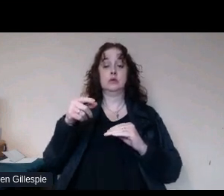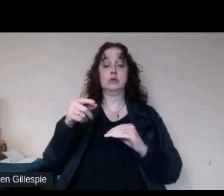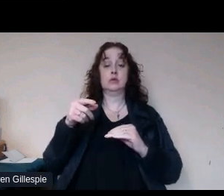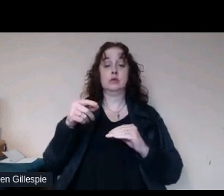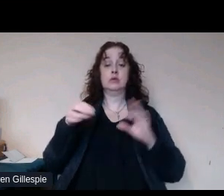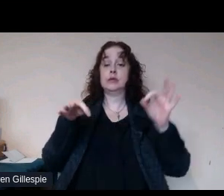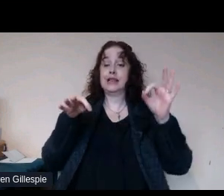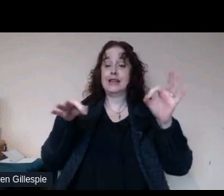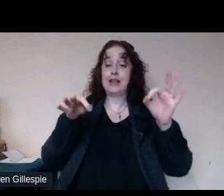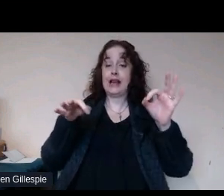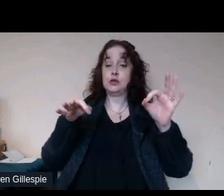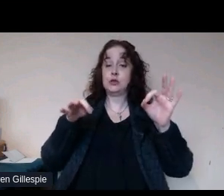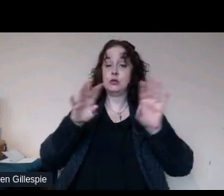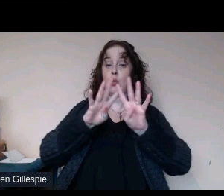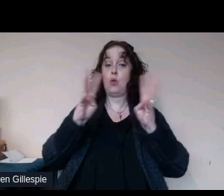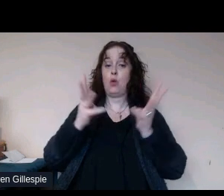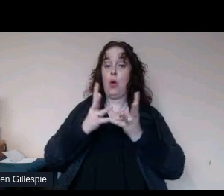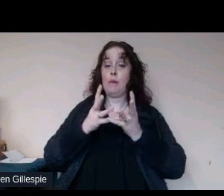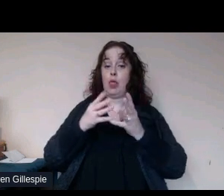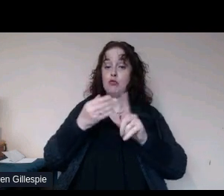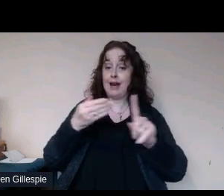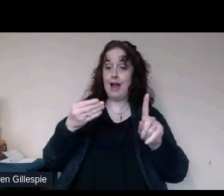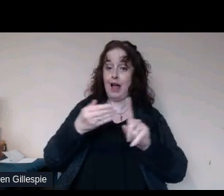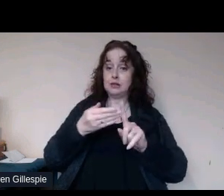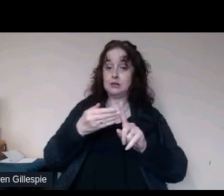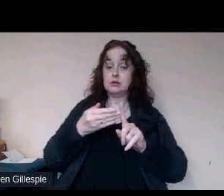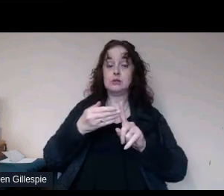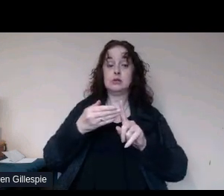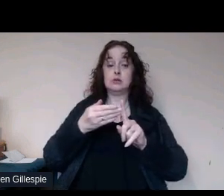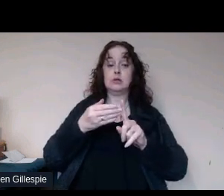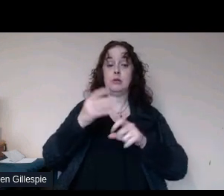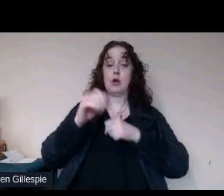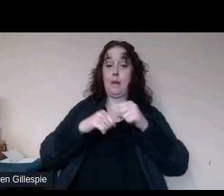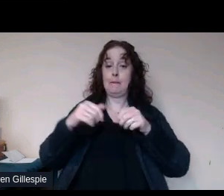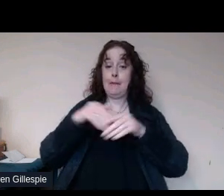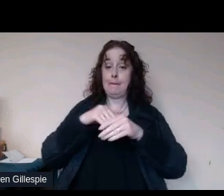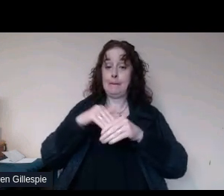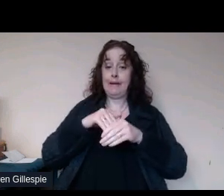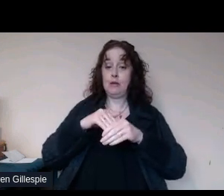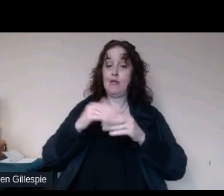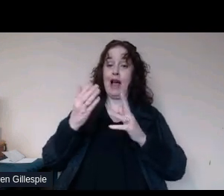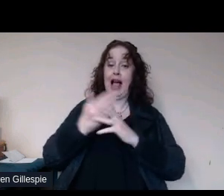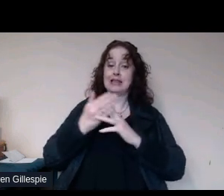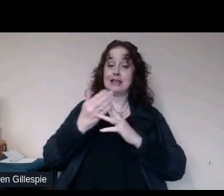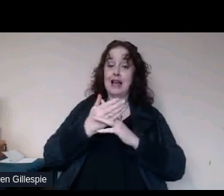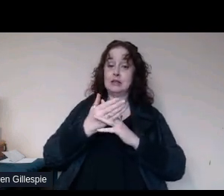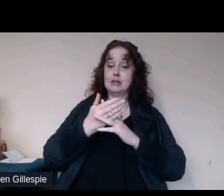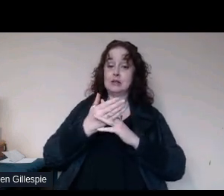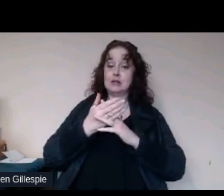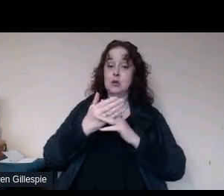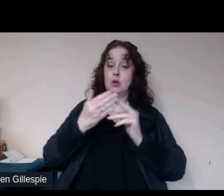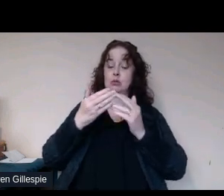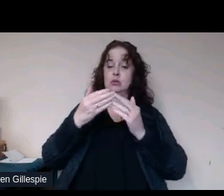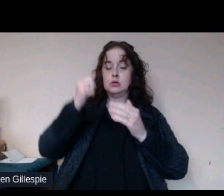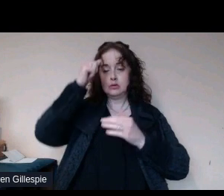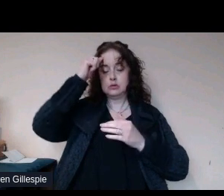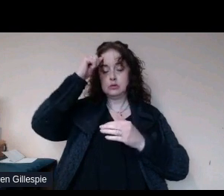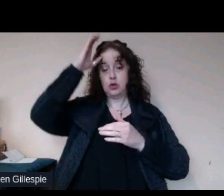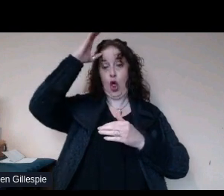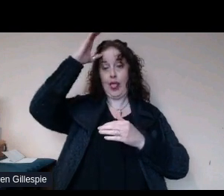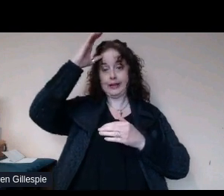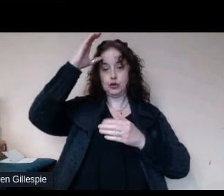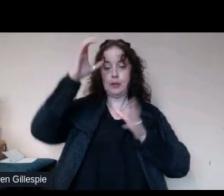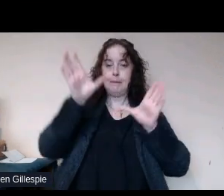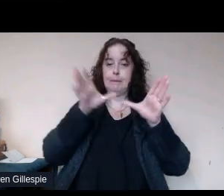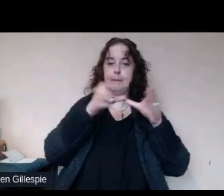Certifications are globally recognized. By becoming a member, you have access to an open knowledge bank, where you